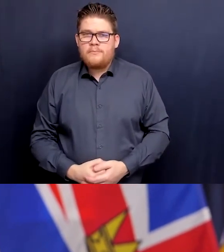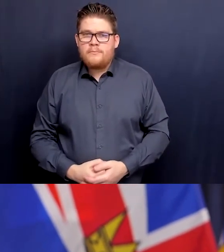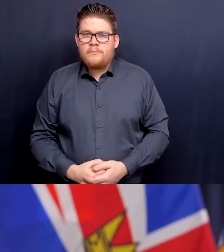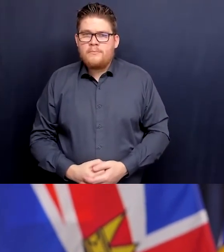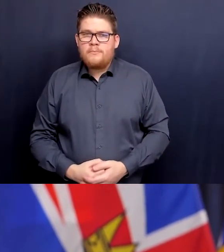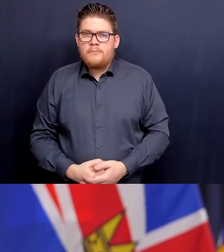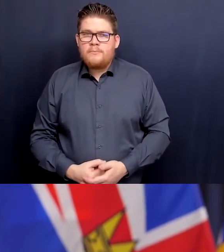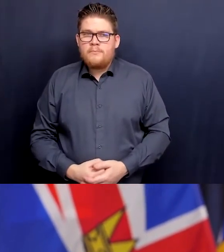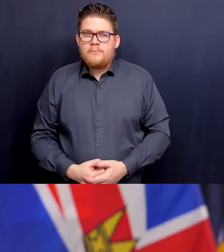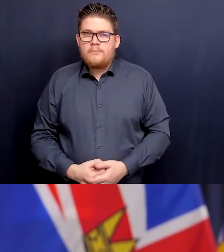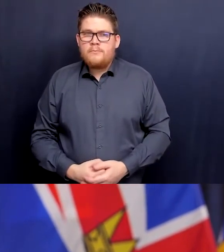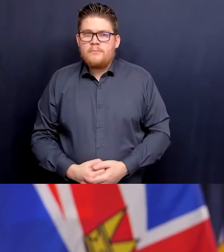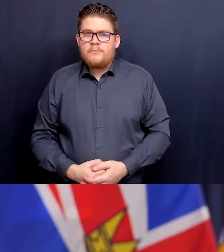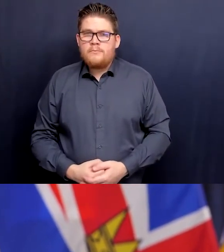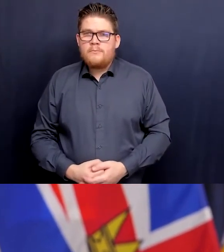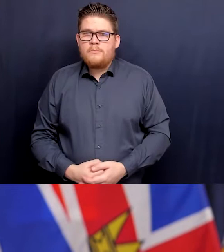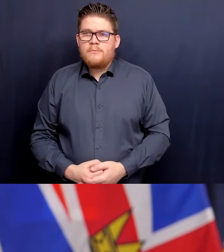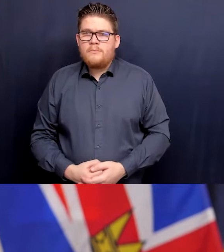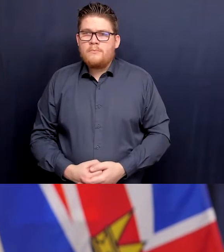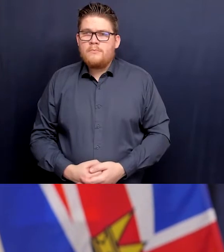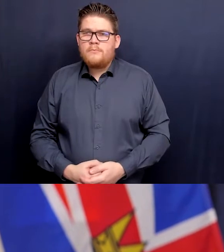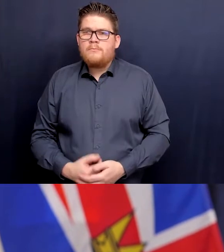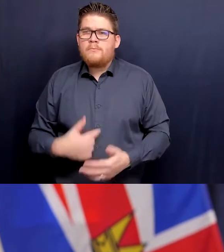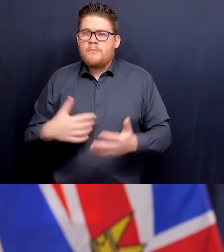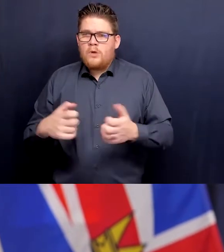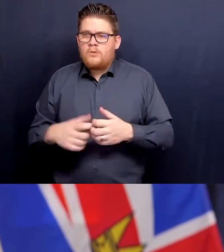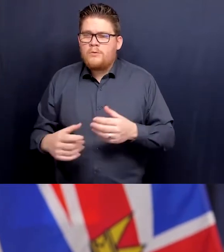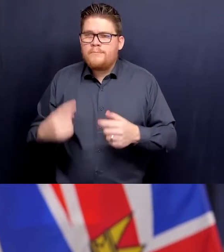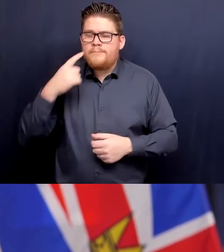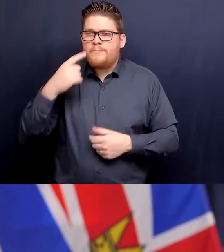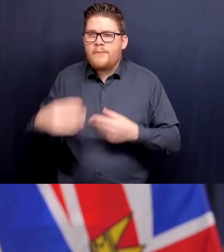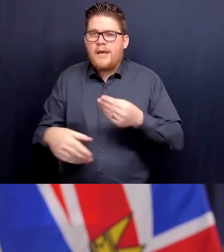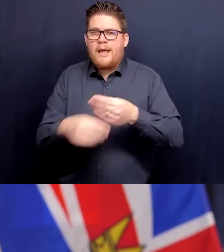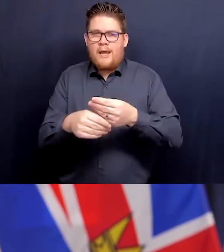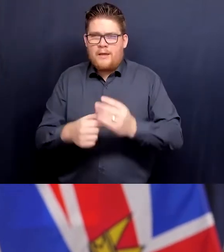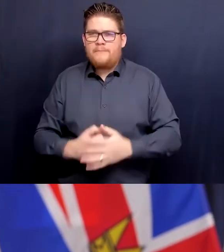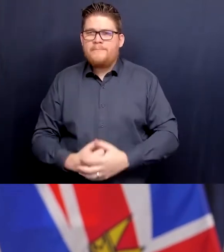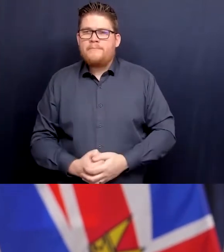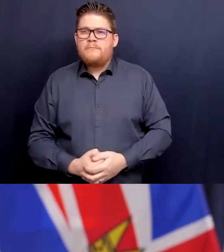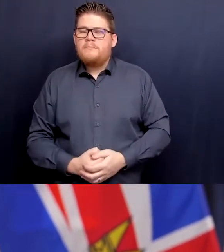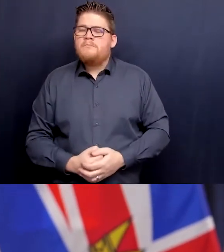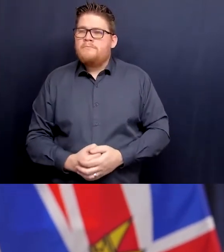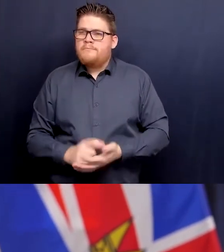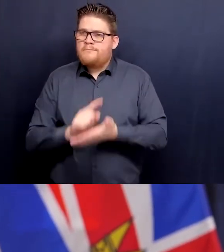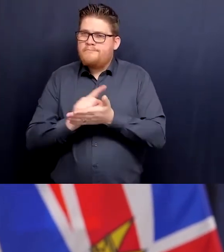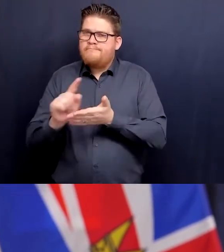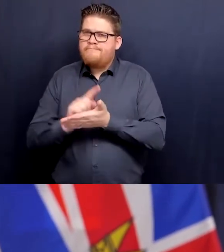I think we've seen in recent weeks with the